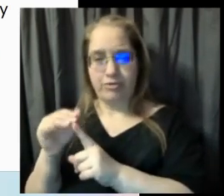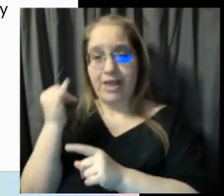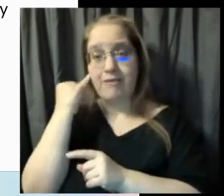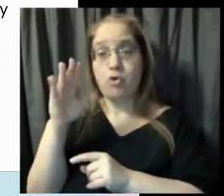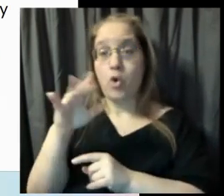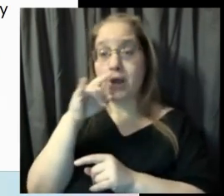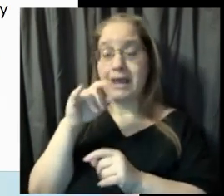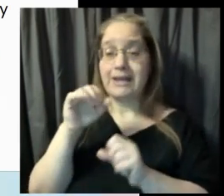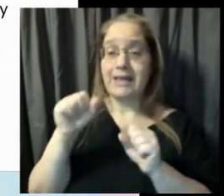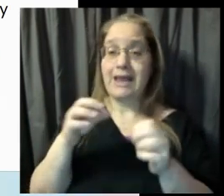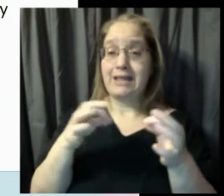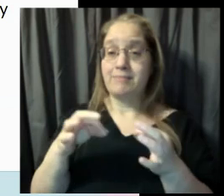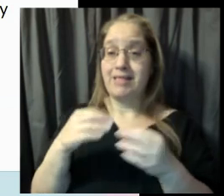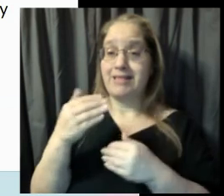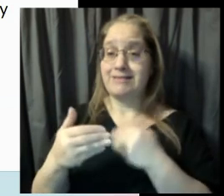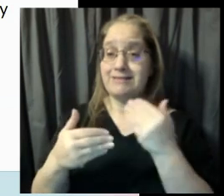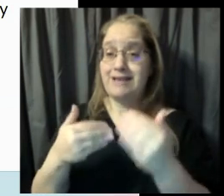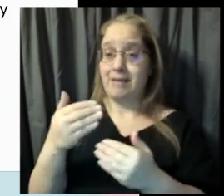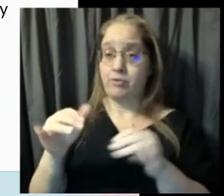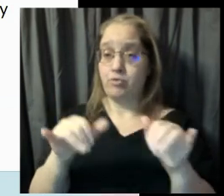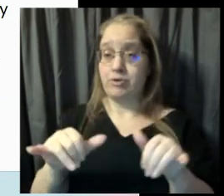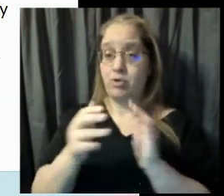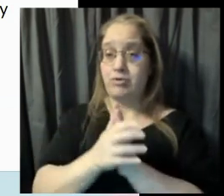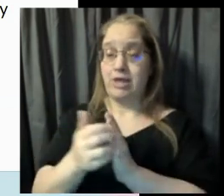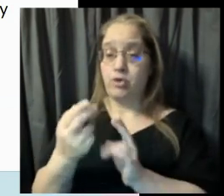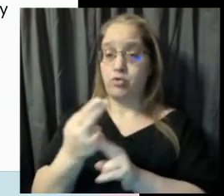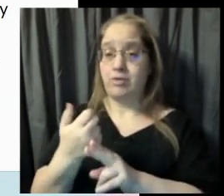If your child can explain the steps of the routine or